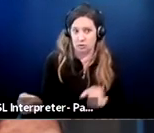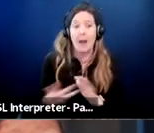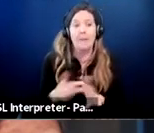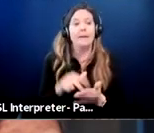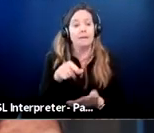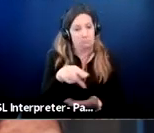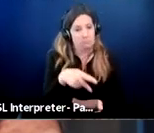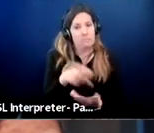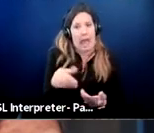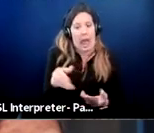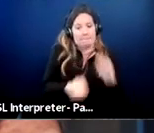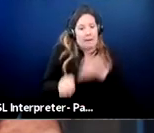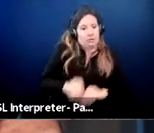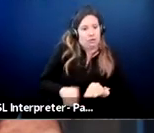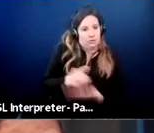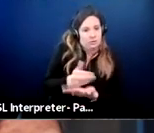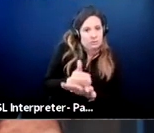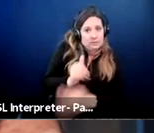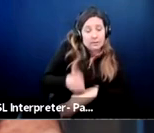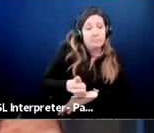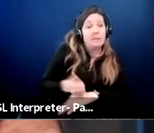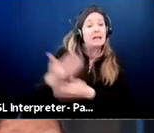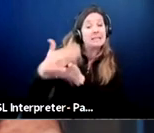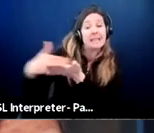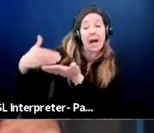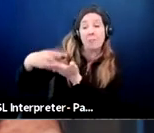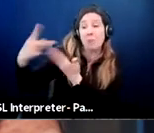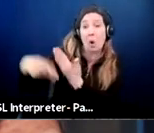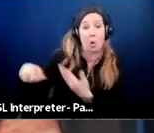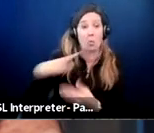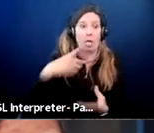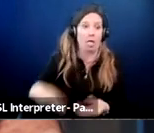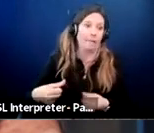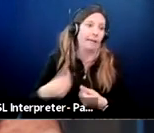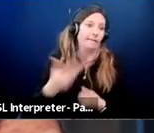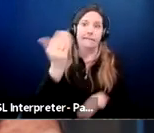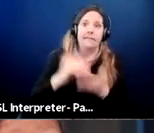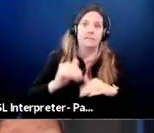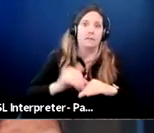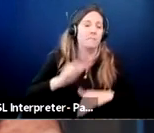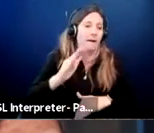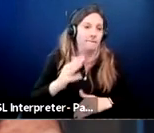some programs that will pay you up to $15,000 or higher. It's going to relaunch again,